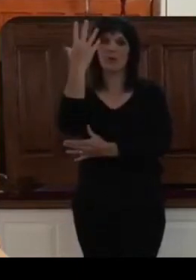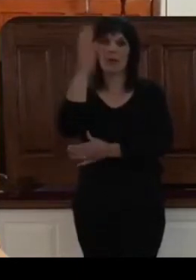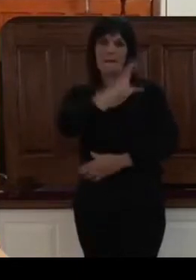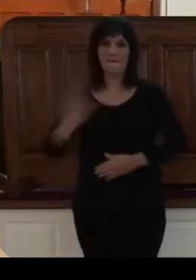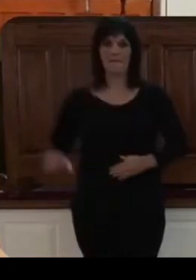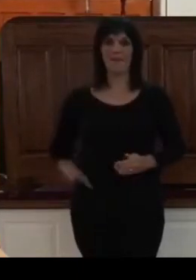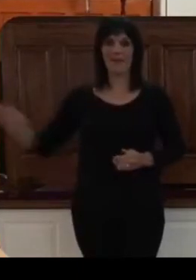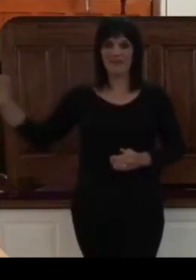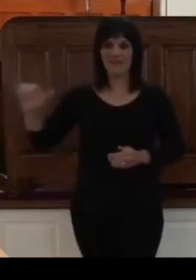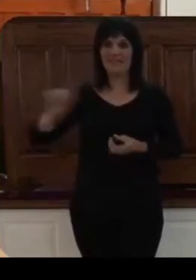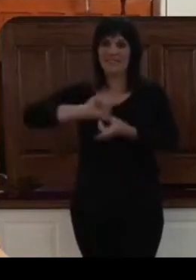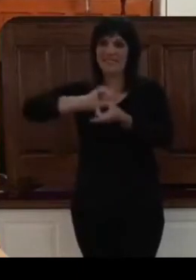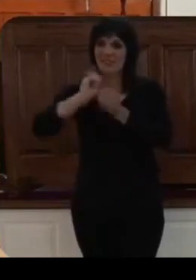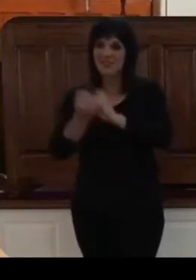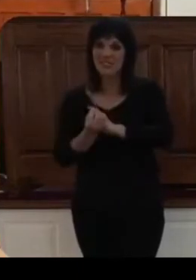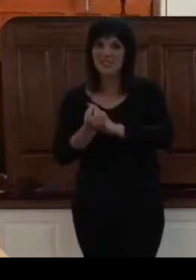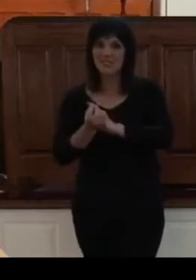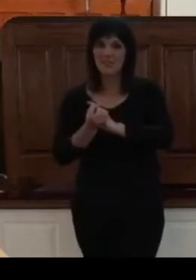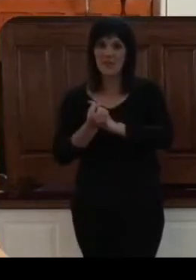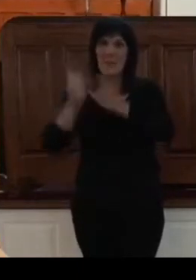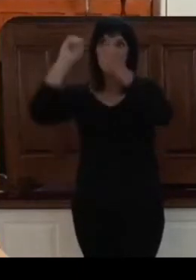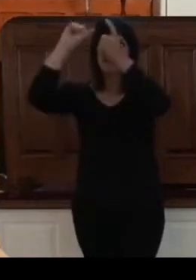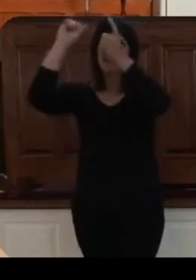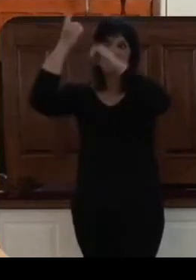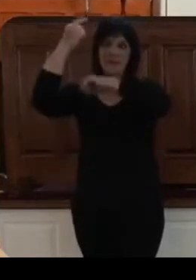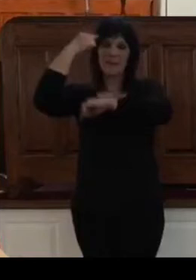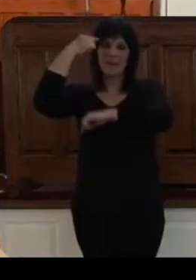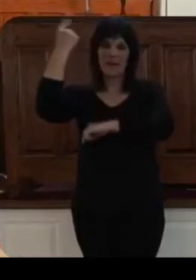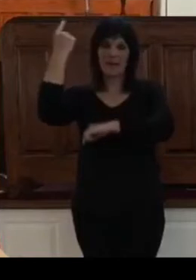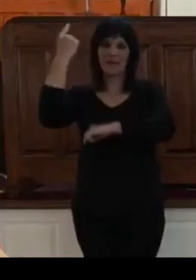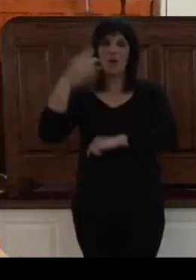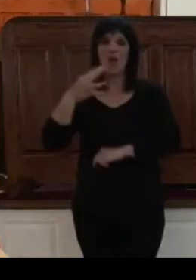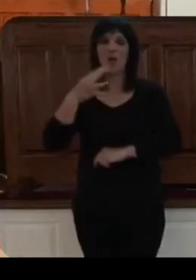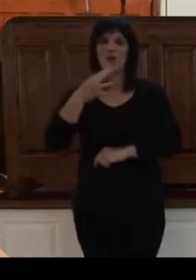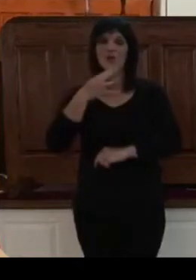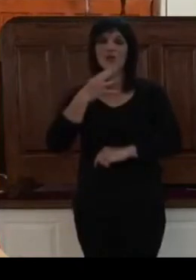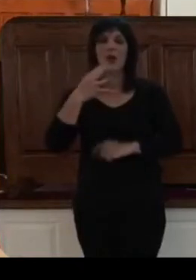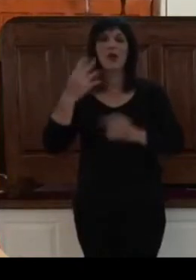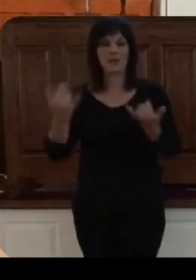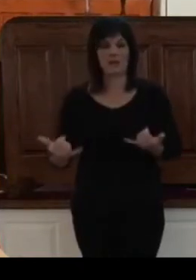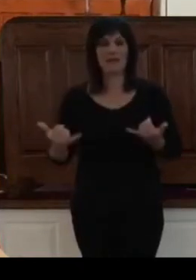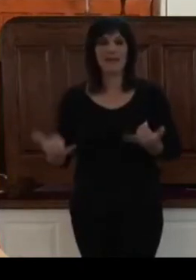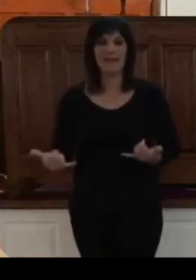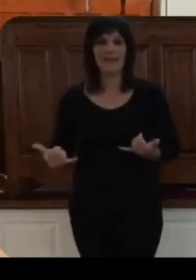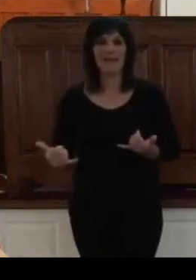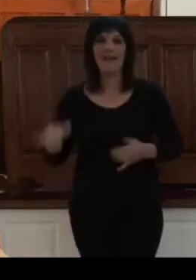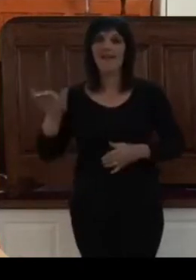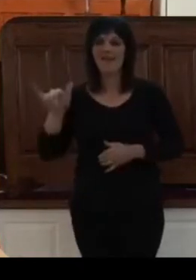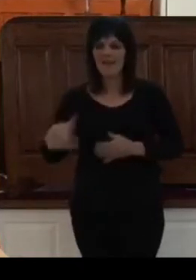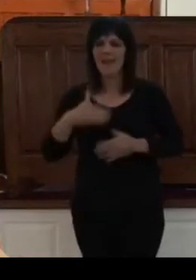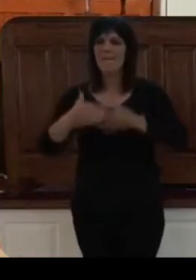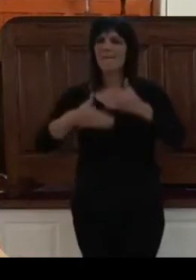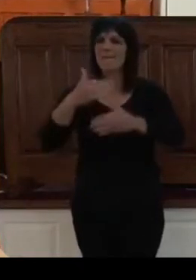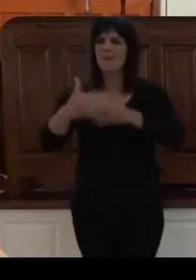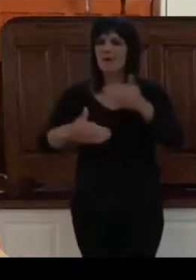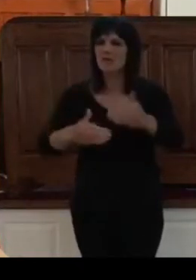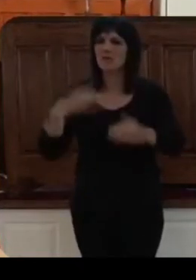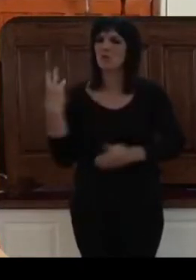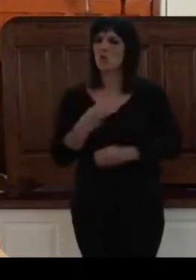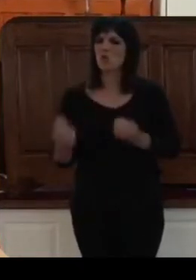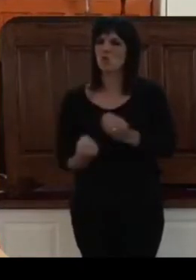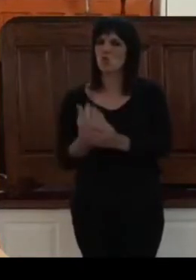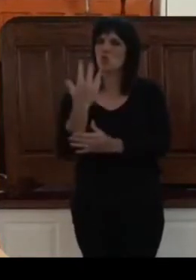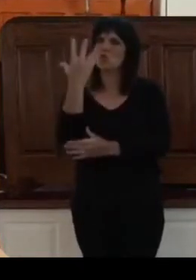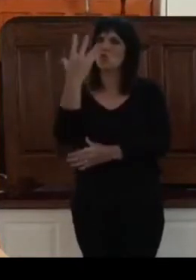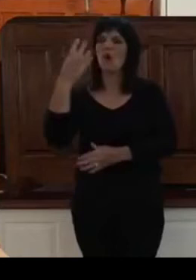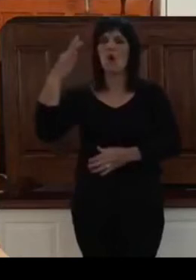transformed by the renewing of our minds. That's what we're talking about here in this series. It's that process that we are growing in our